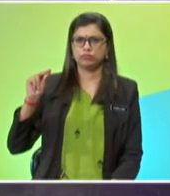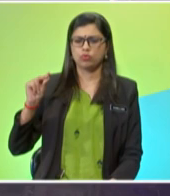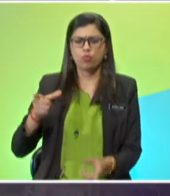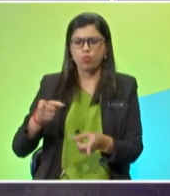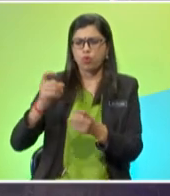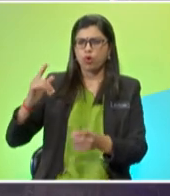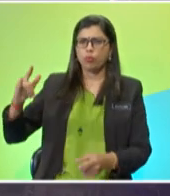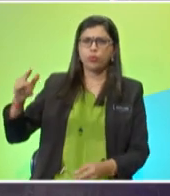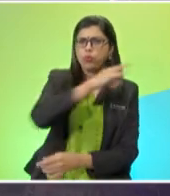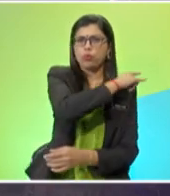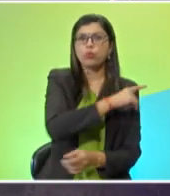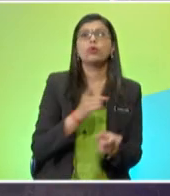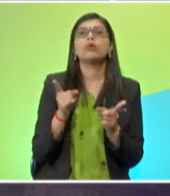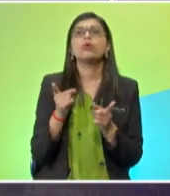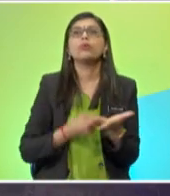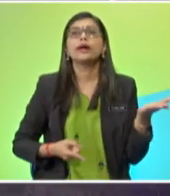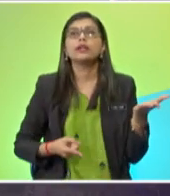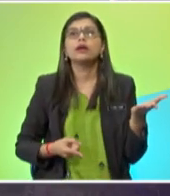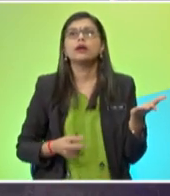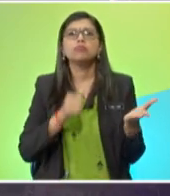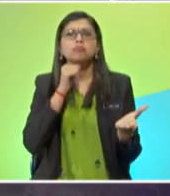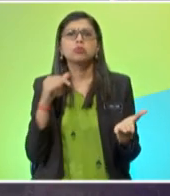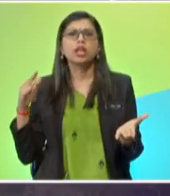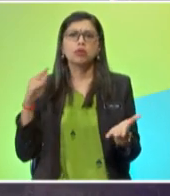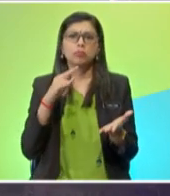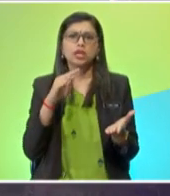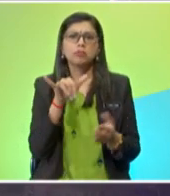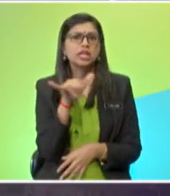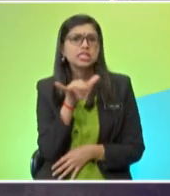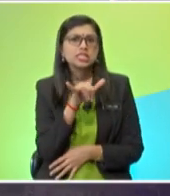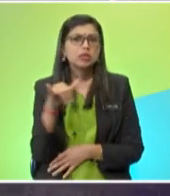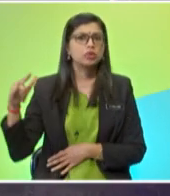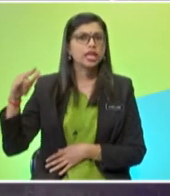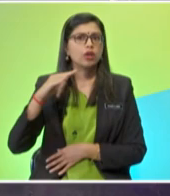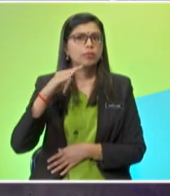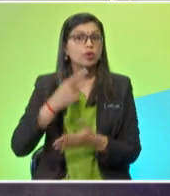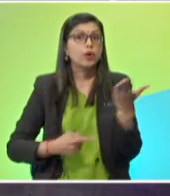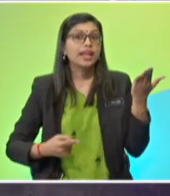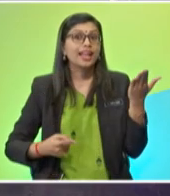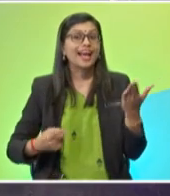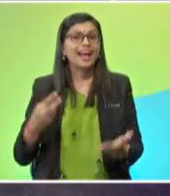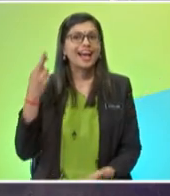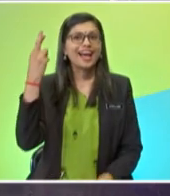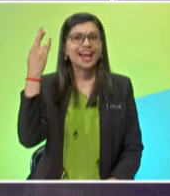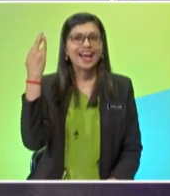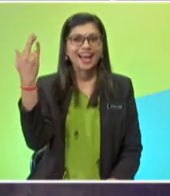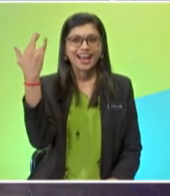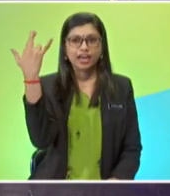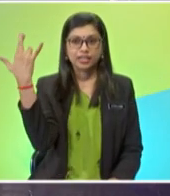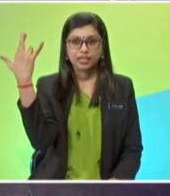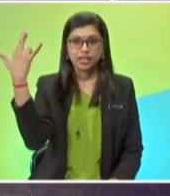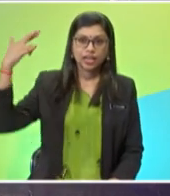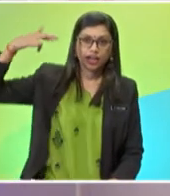fast, Hanif. The one that can fly very fast. Is it? Is that a jet? Yes, Hanif, oh, yes, you're it's right. A